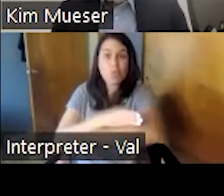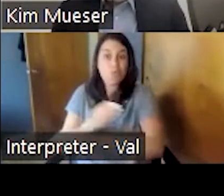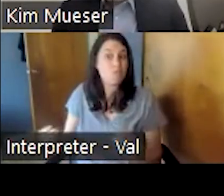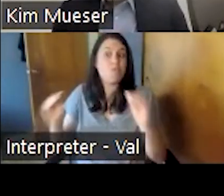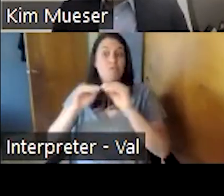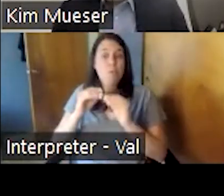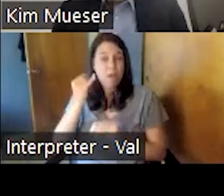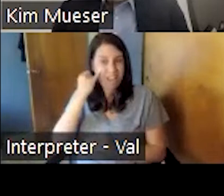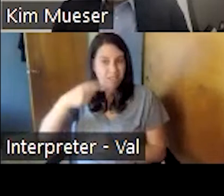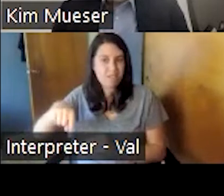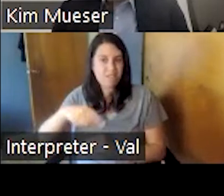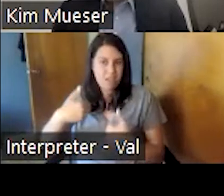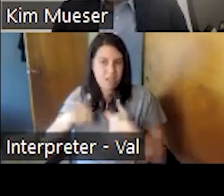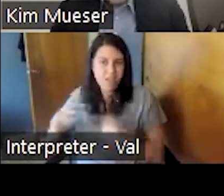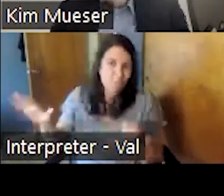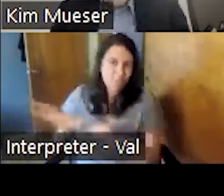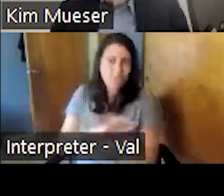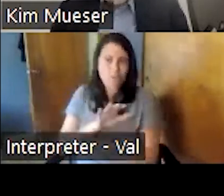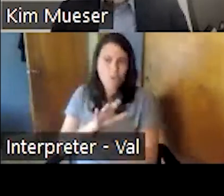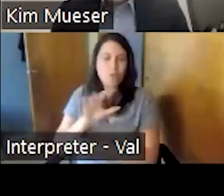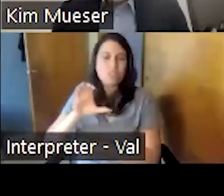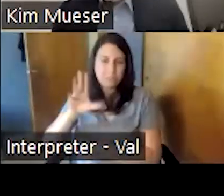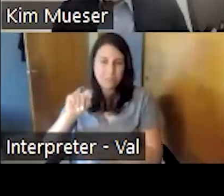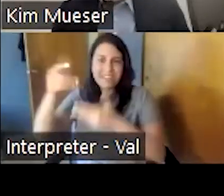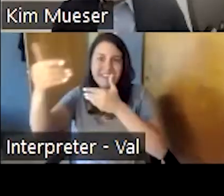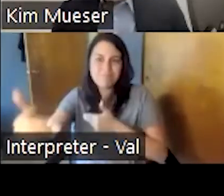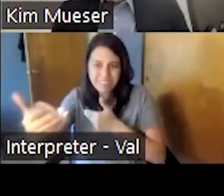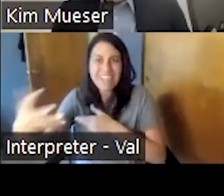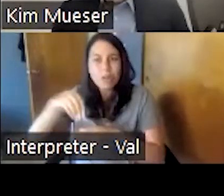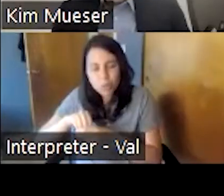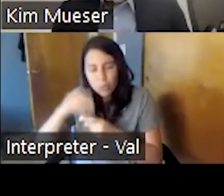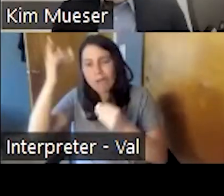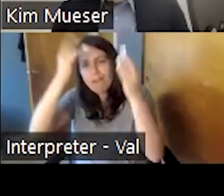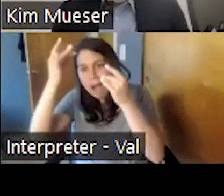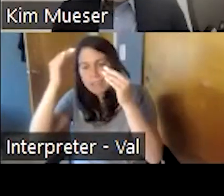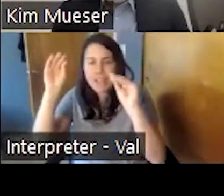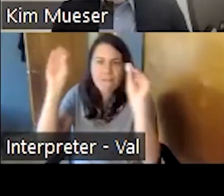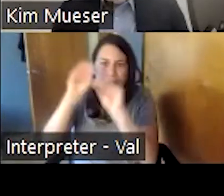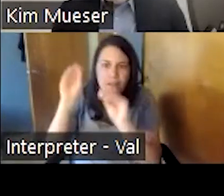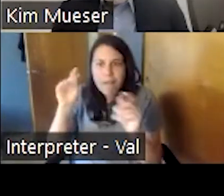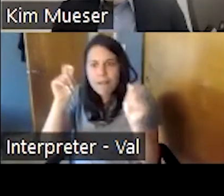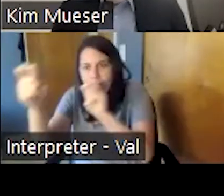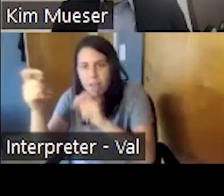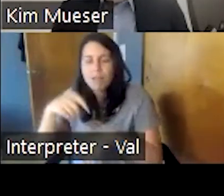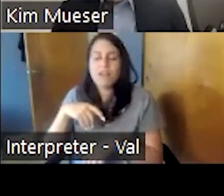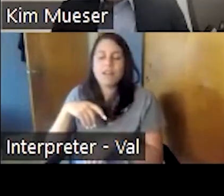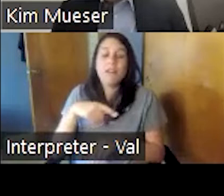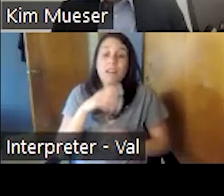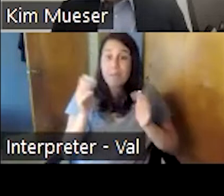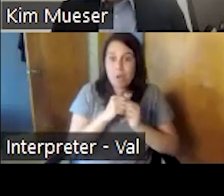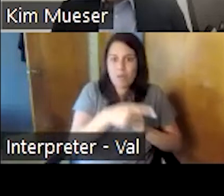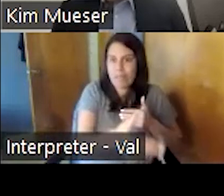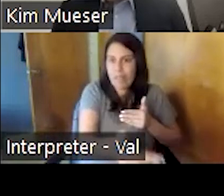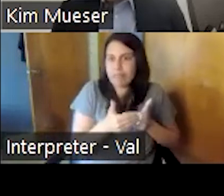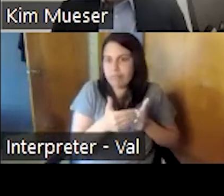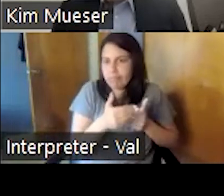for individuals who received the cognitive restructuring intervention than those who received the brief intervention. This gives the percentage